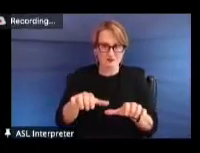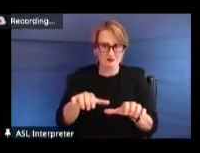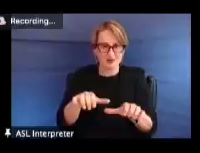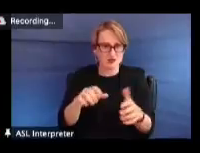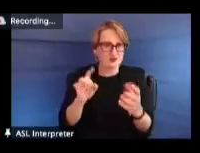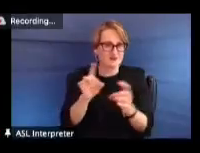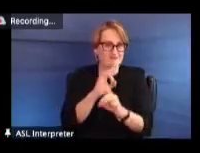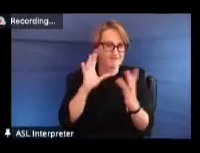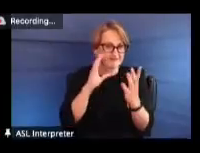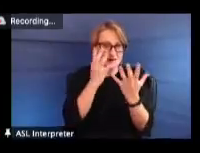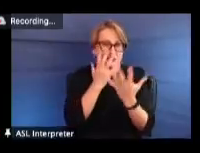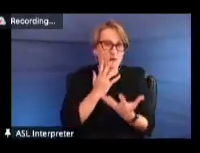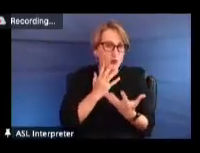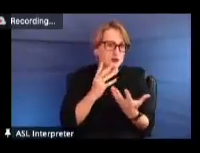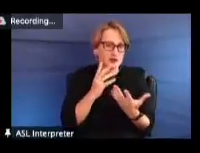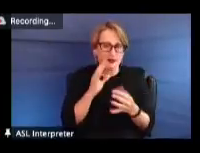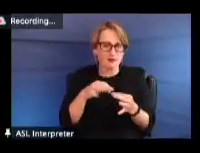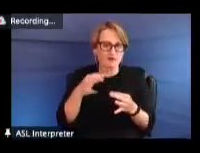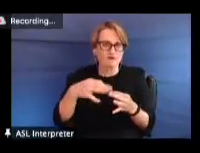unfortunate that